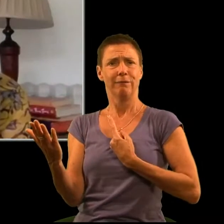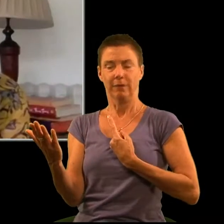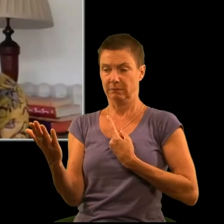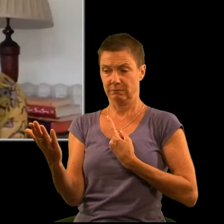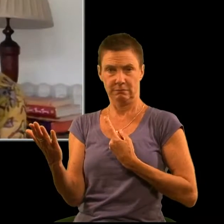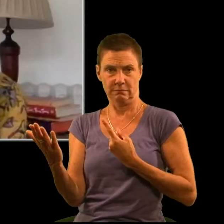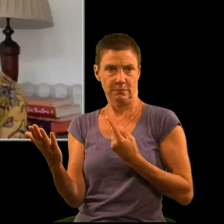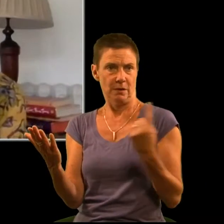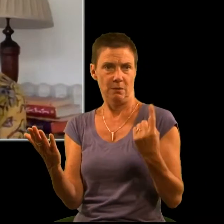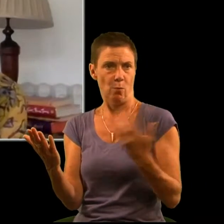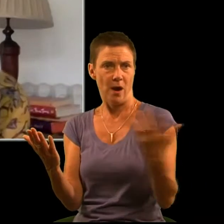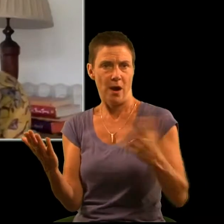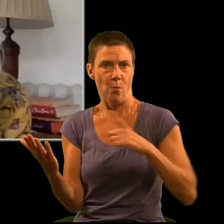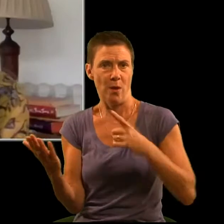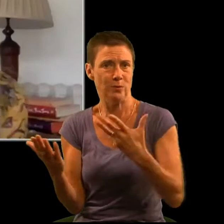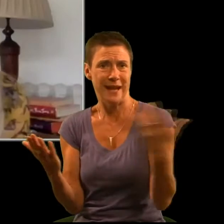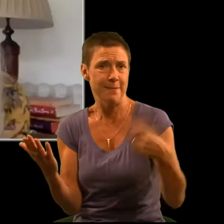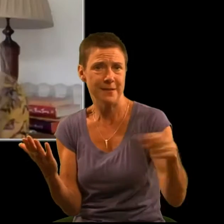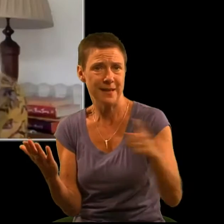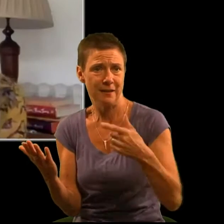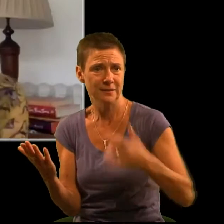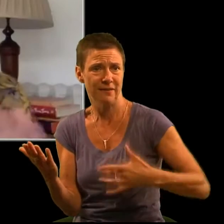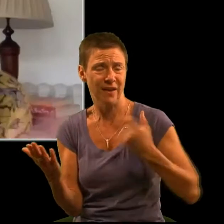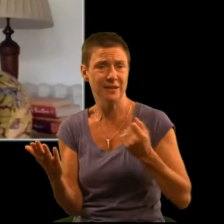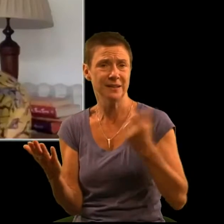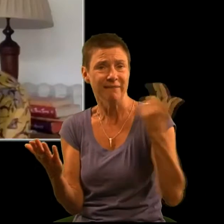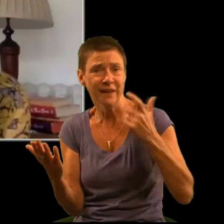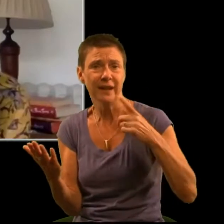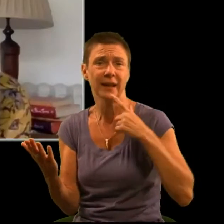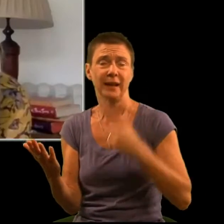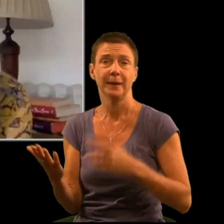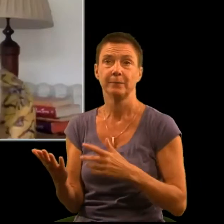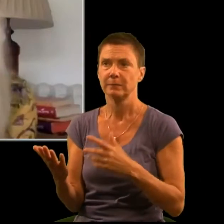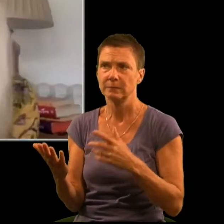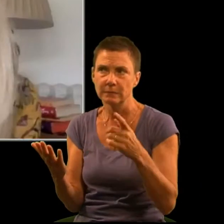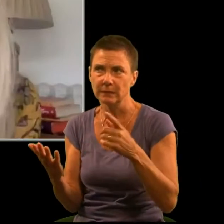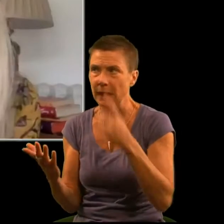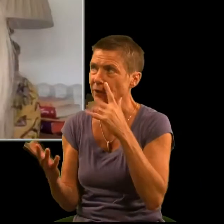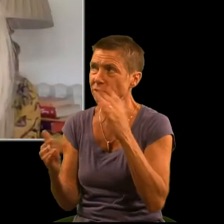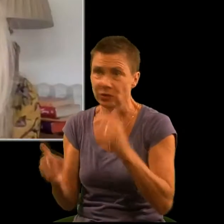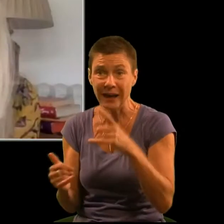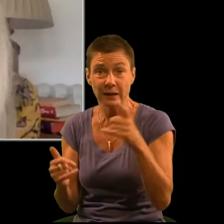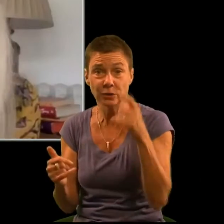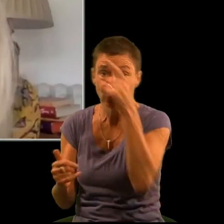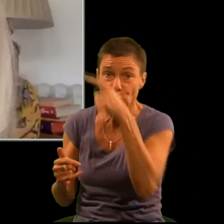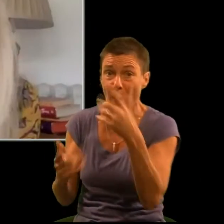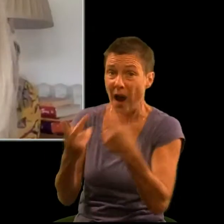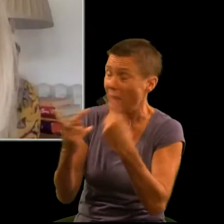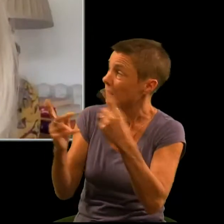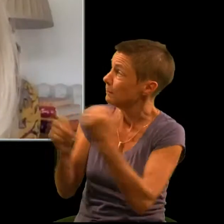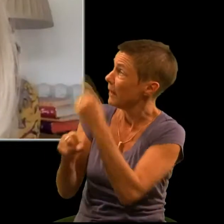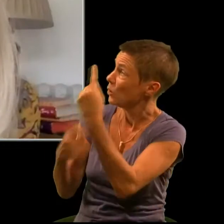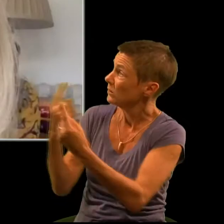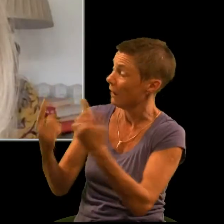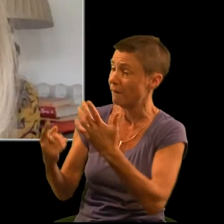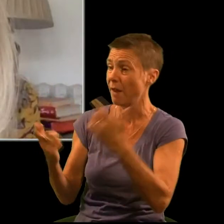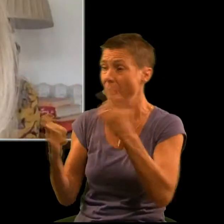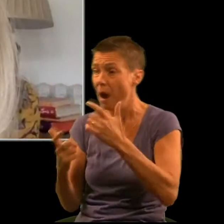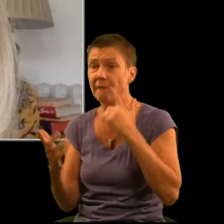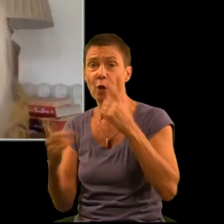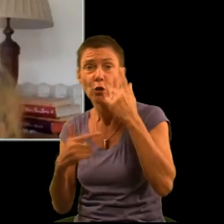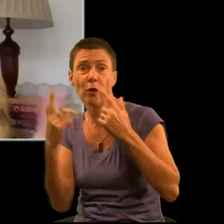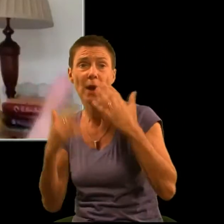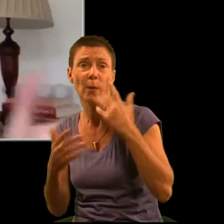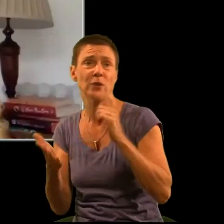else? Can I, just to make myself feel better, do you guys make yourself laugh or cry when you're